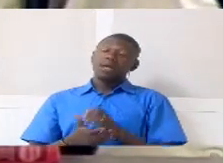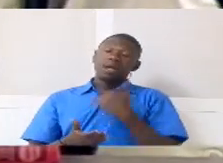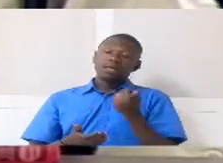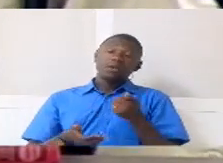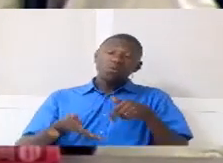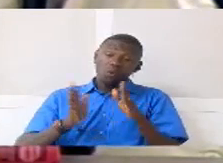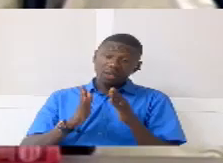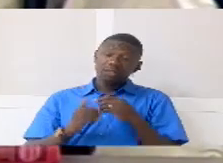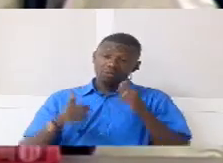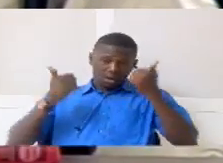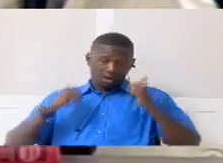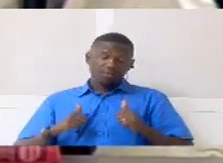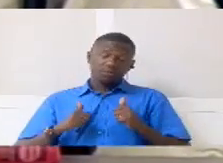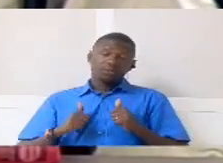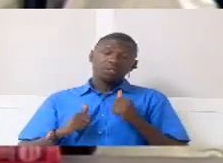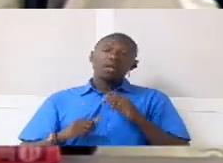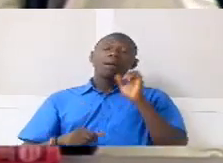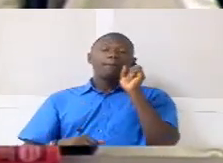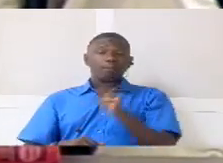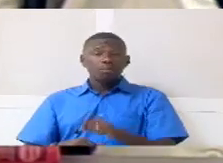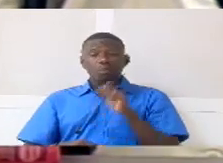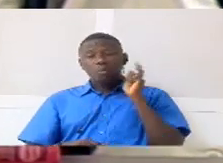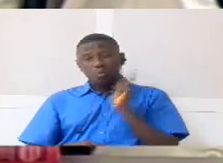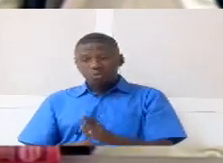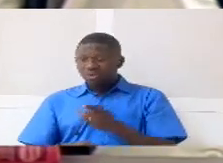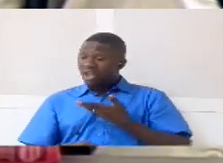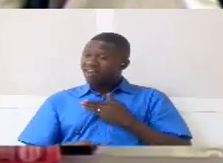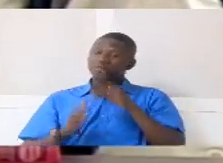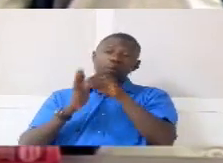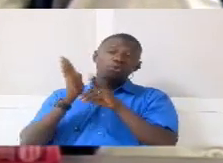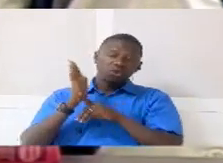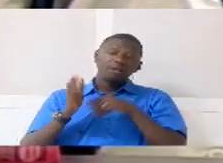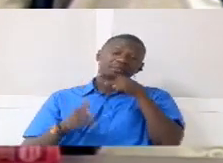the way that should happen is that there ought to be programs in the prison.